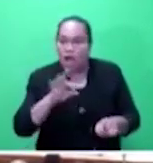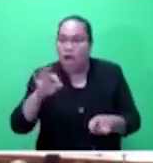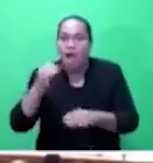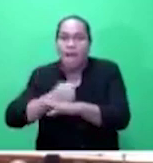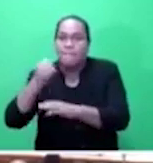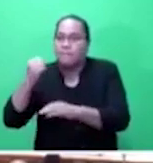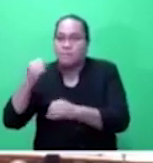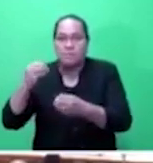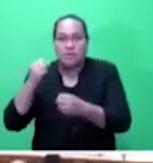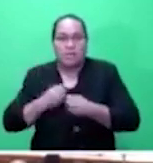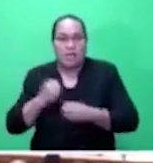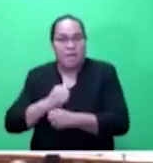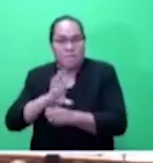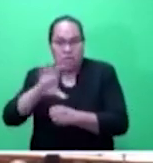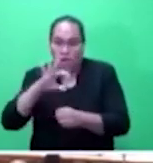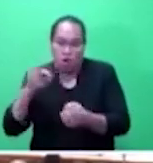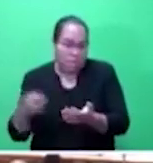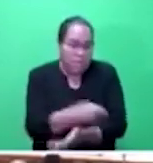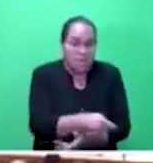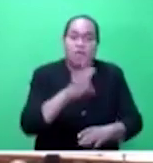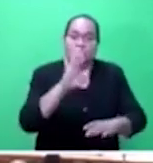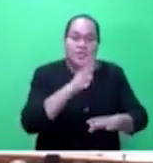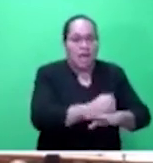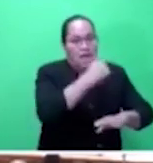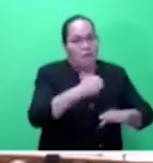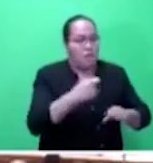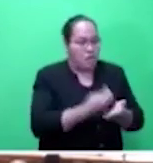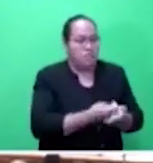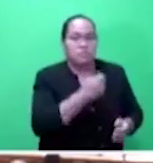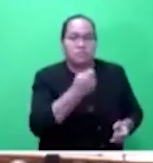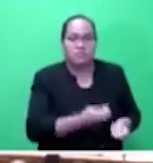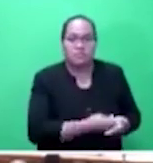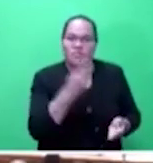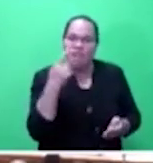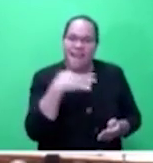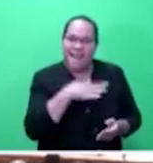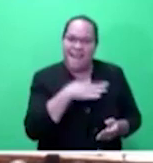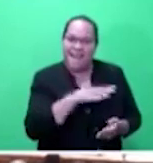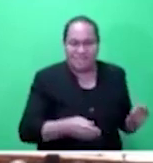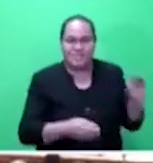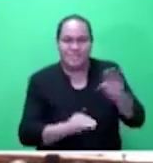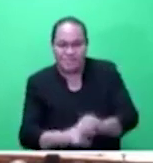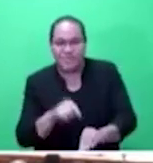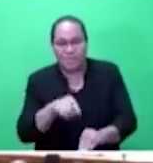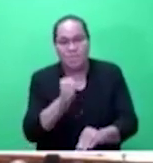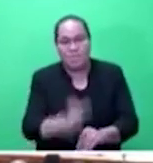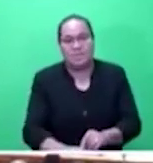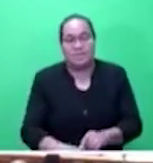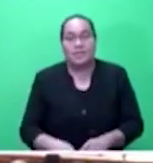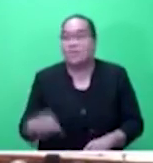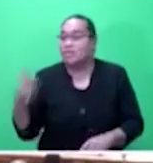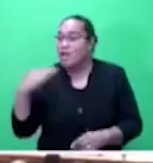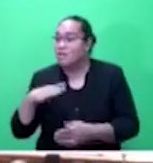during self-quarantine, government will provide $100 in relief. A 300% tax deduction will also be offered for